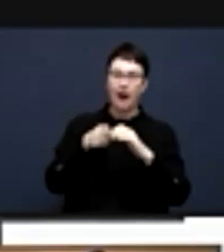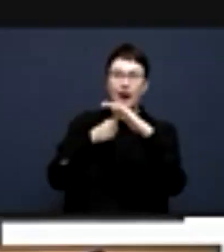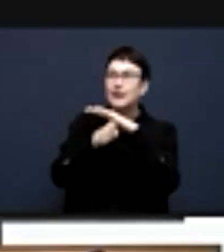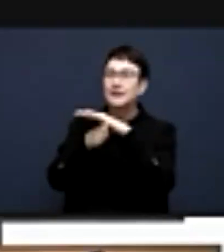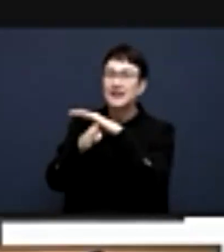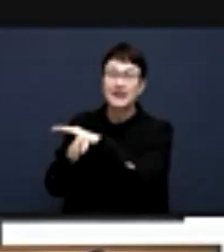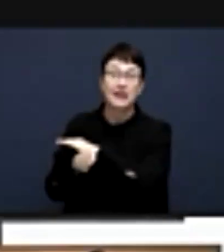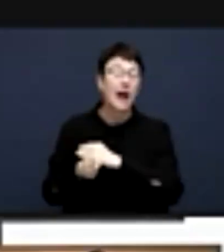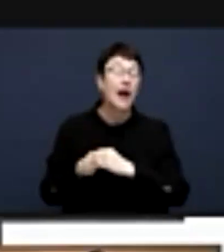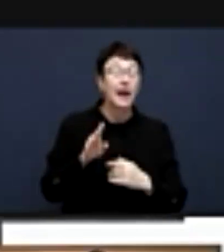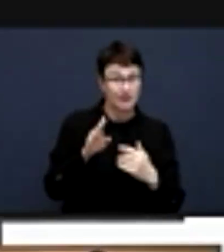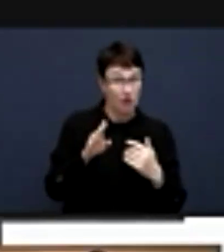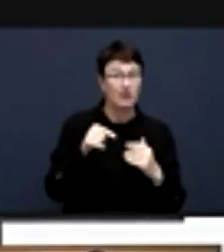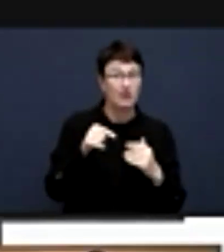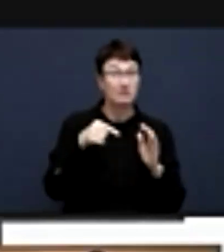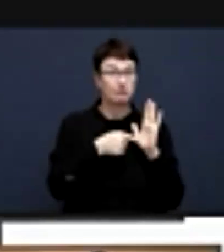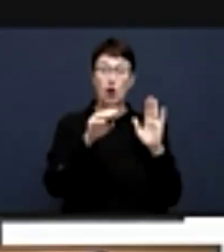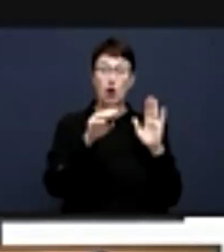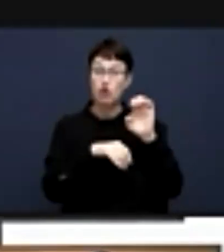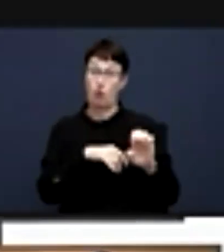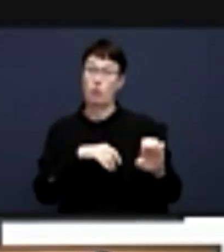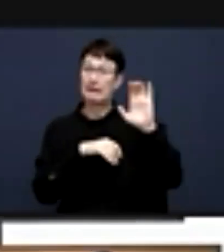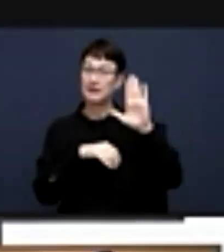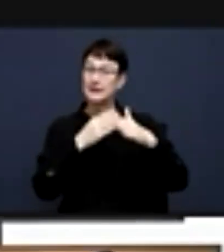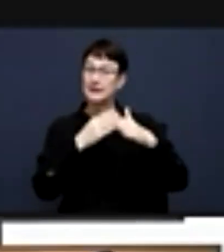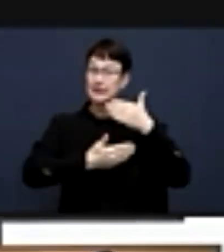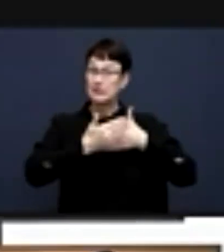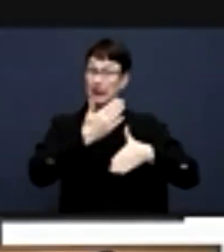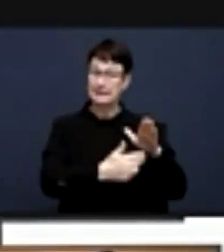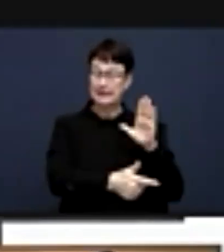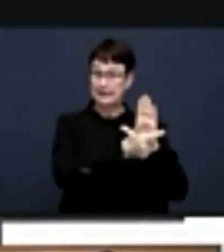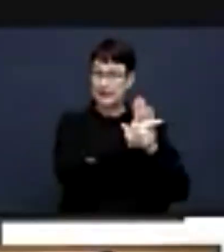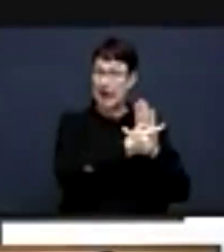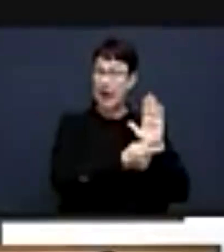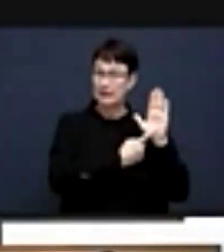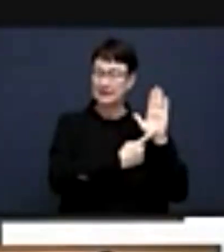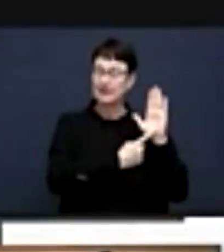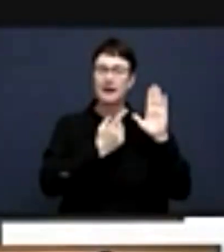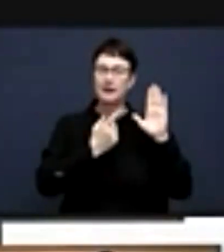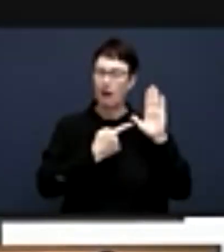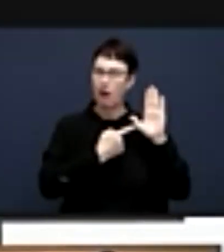Accessibility Act, and now we have a very coherent and broader legal framework as